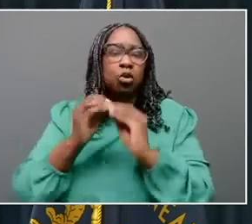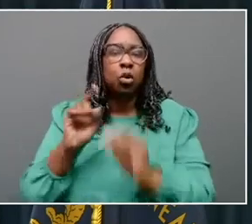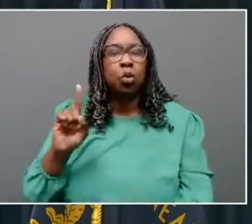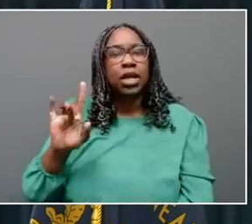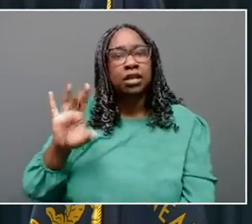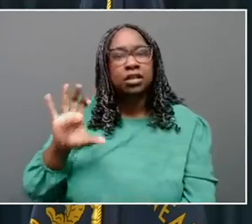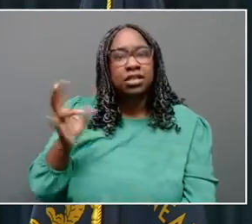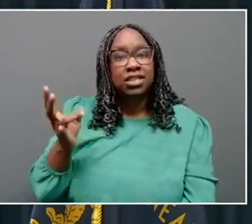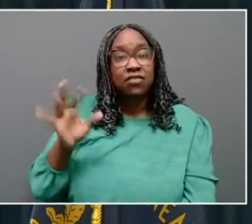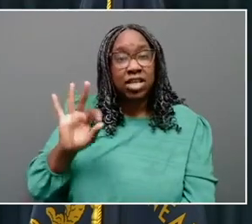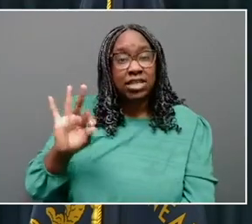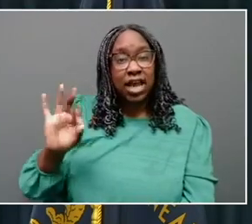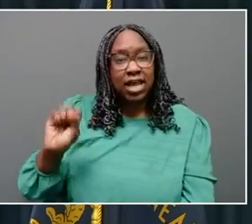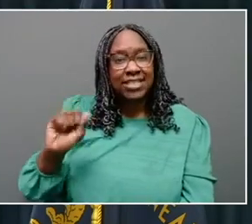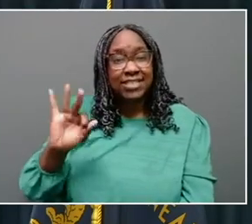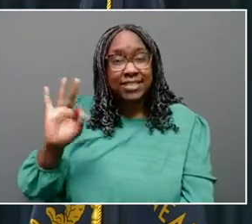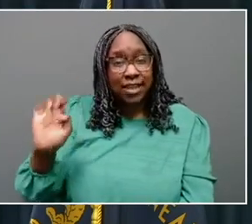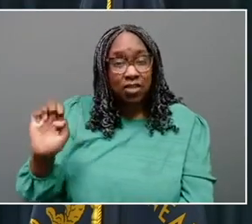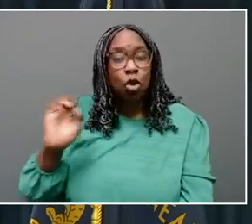1-800-799-SAFE, or you can visit